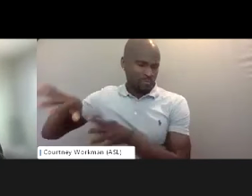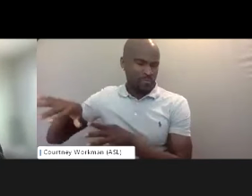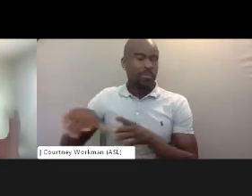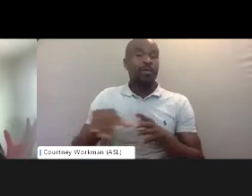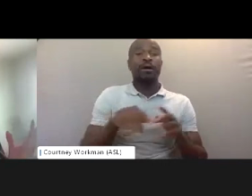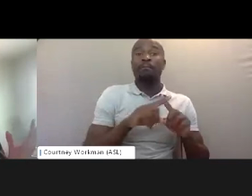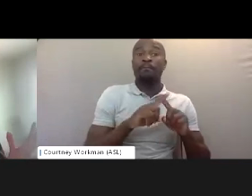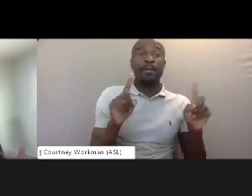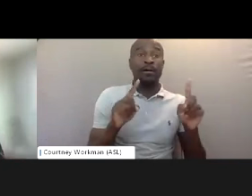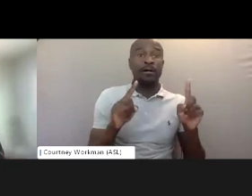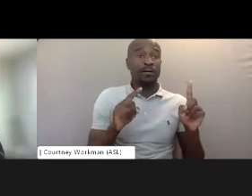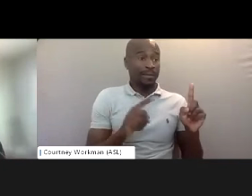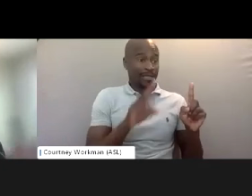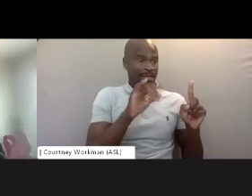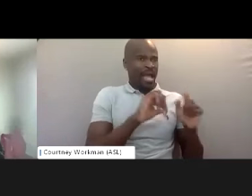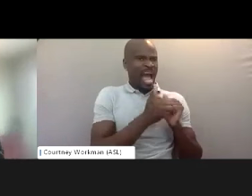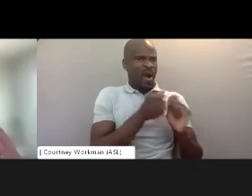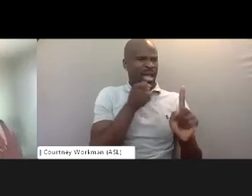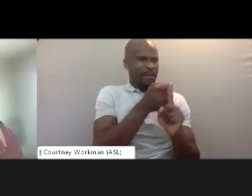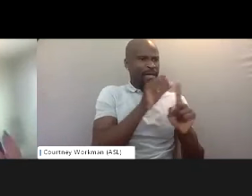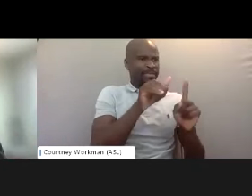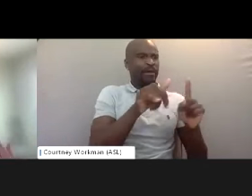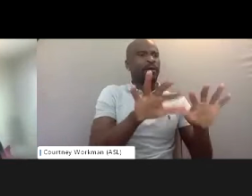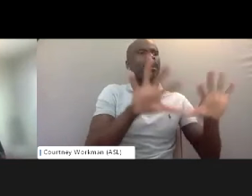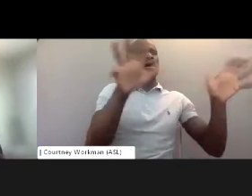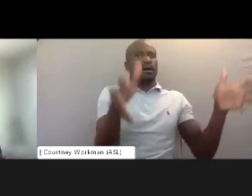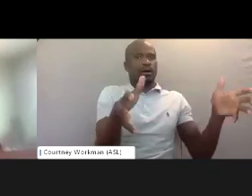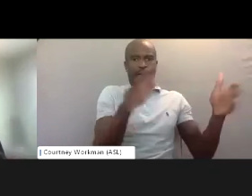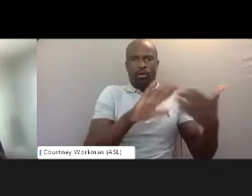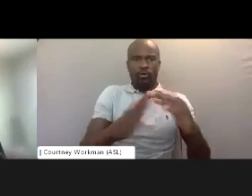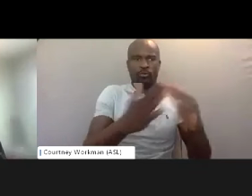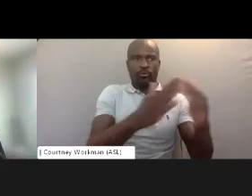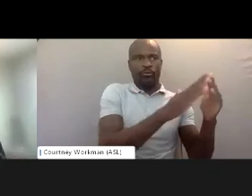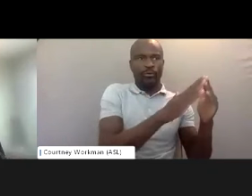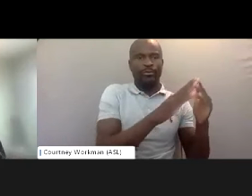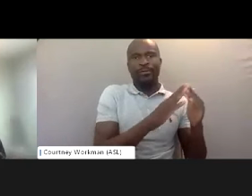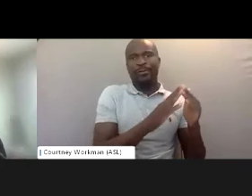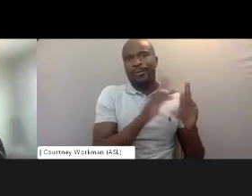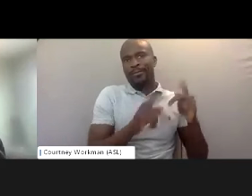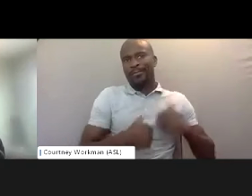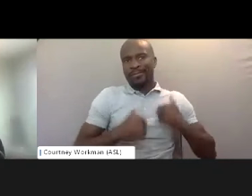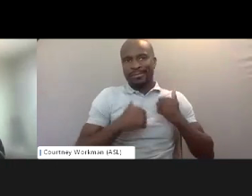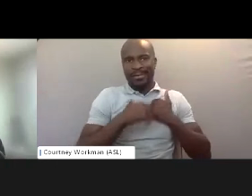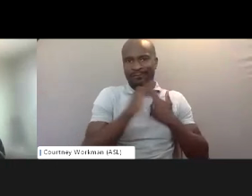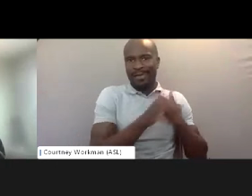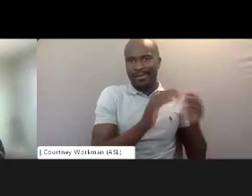what happens to that entire community. So the people that live in town at multiple different levels of exposure,